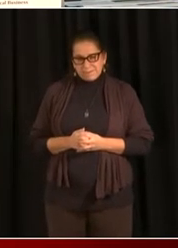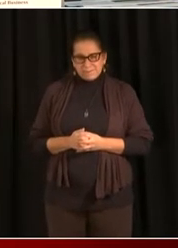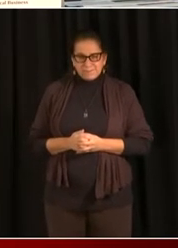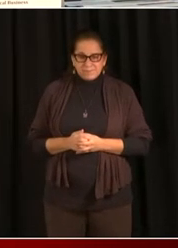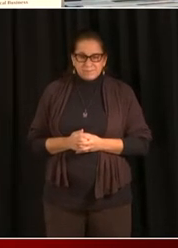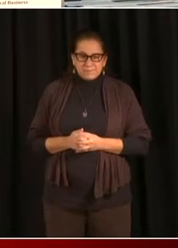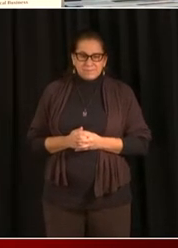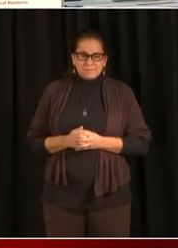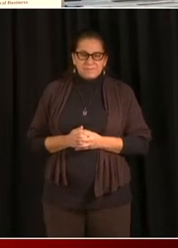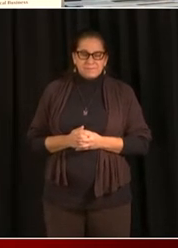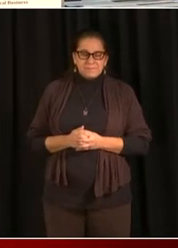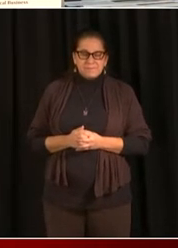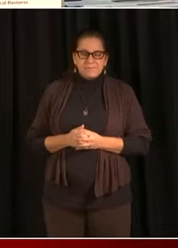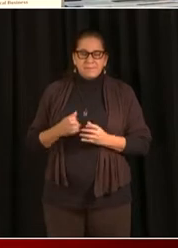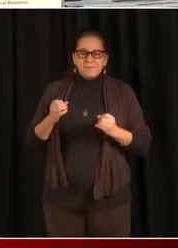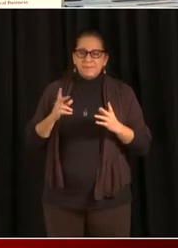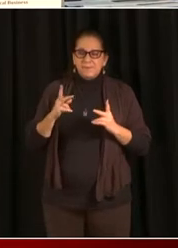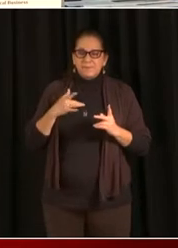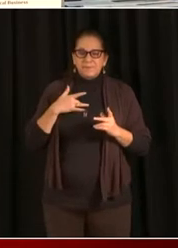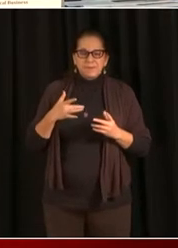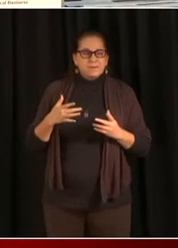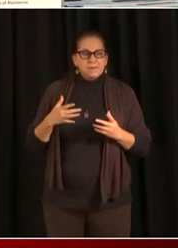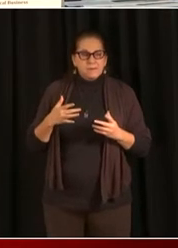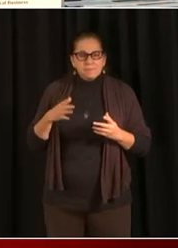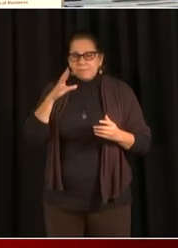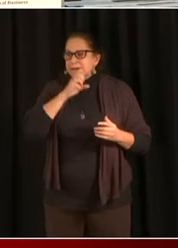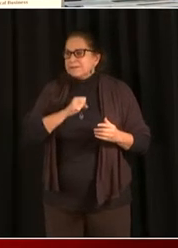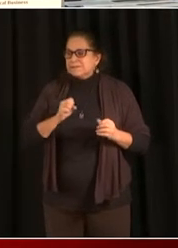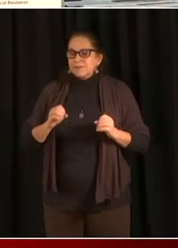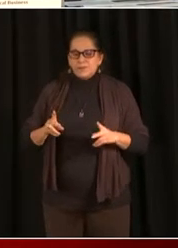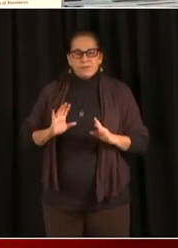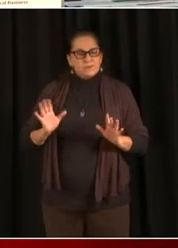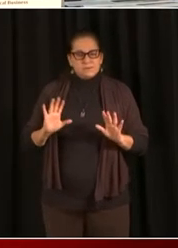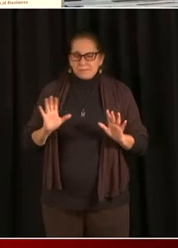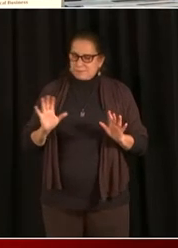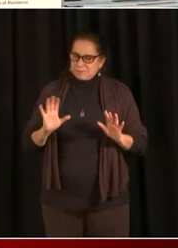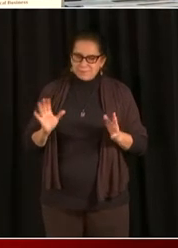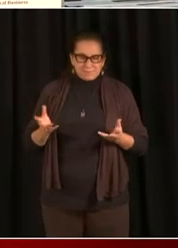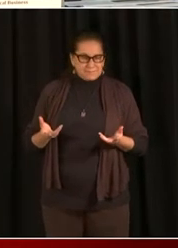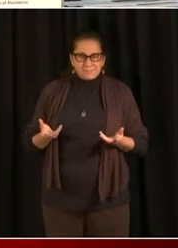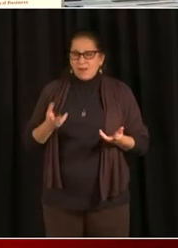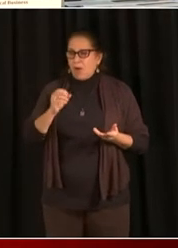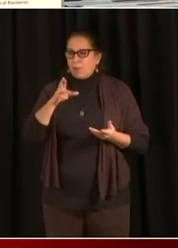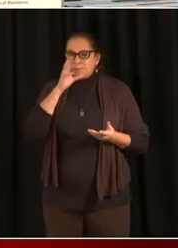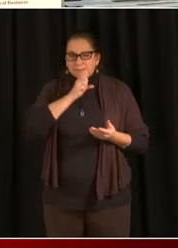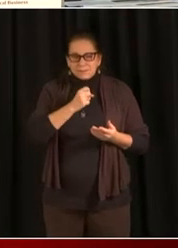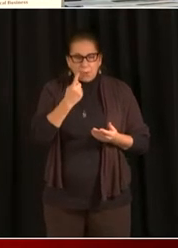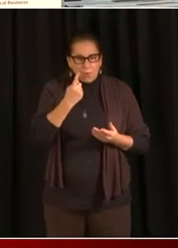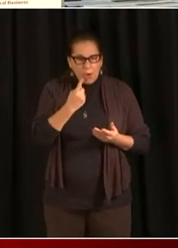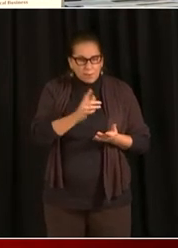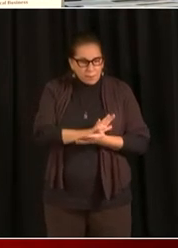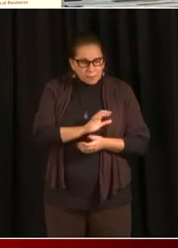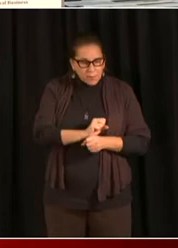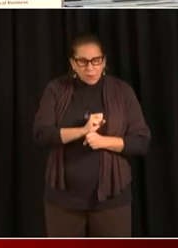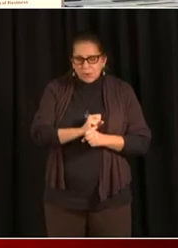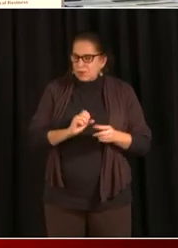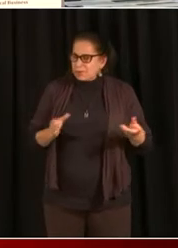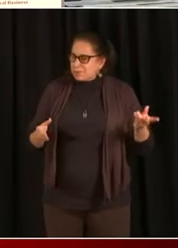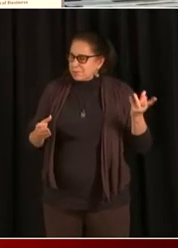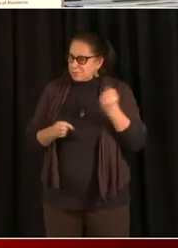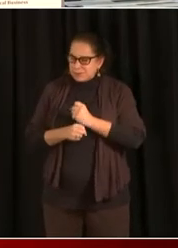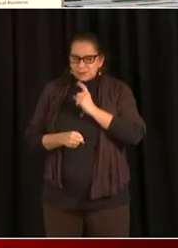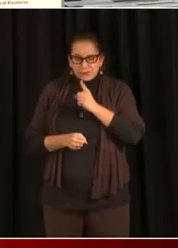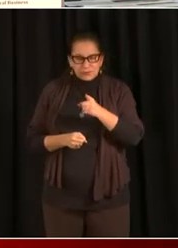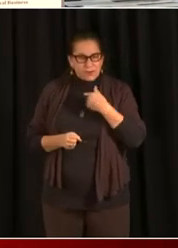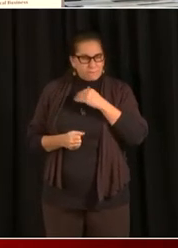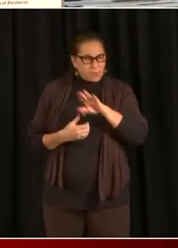thing we want people to find out is that I thought it was all done and I got kicked out because I didn't have this, that, or a third.